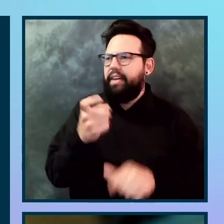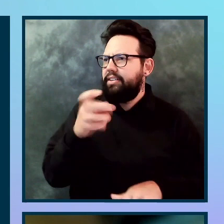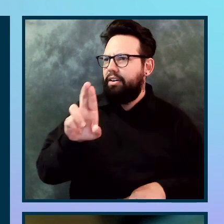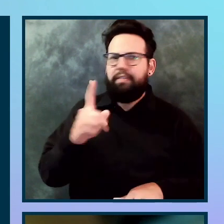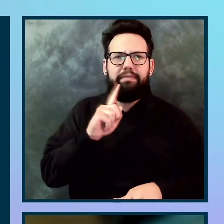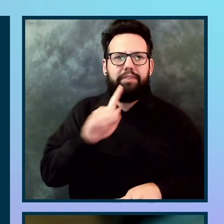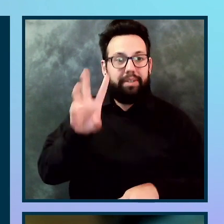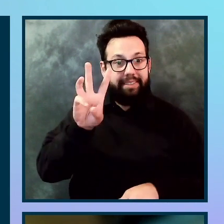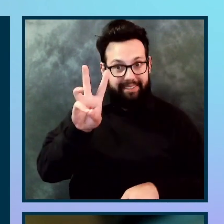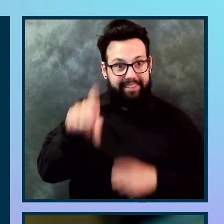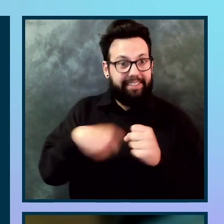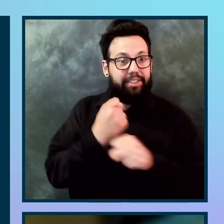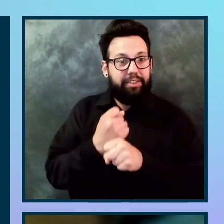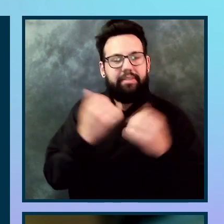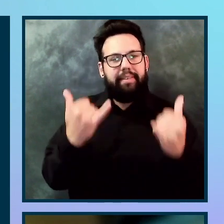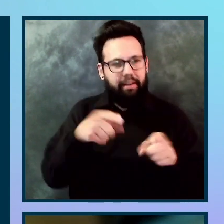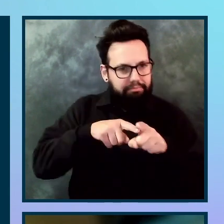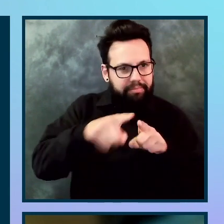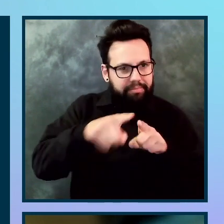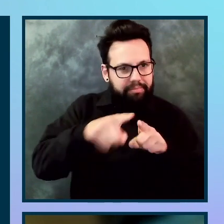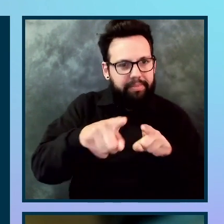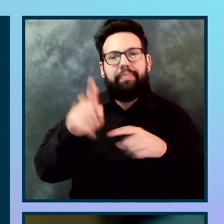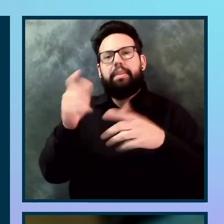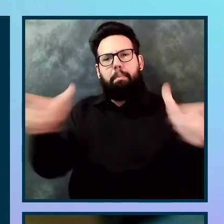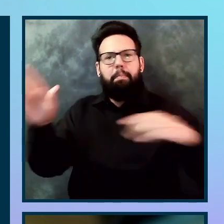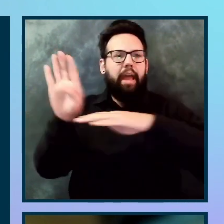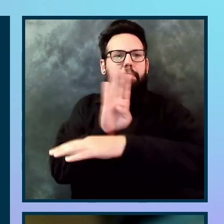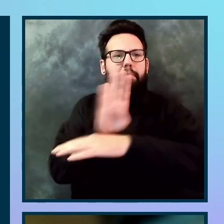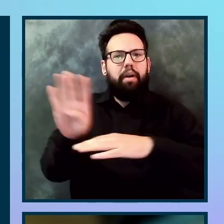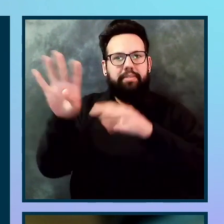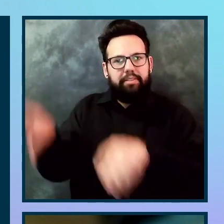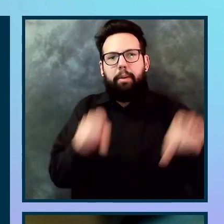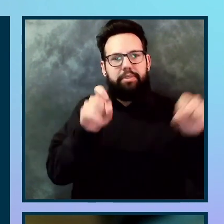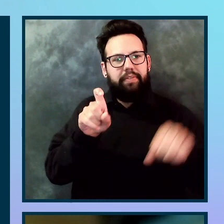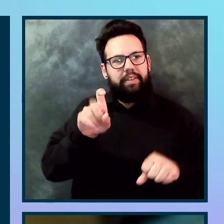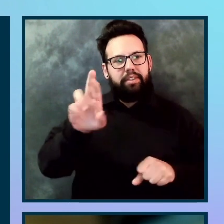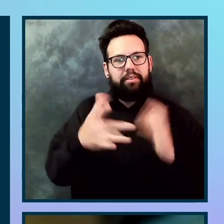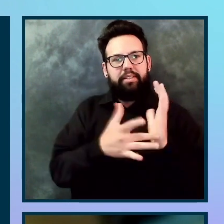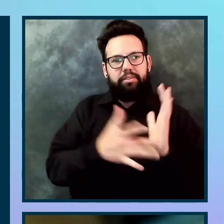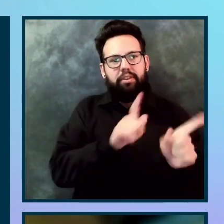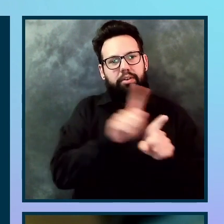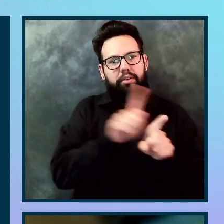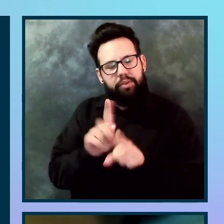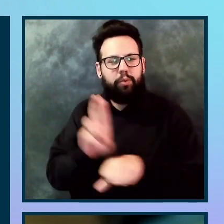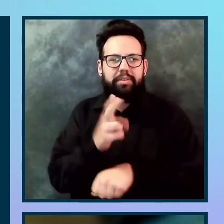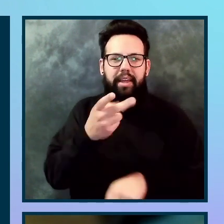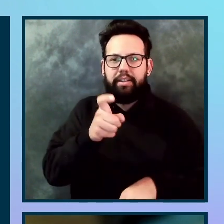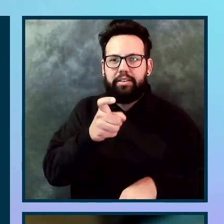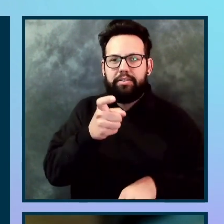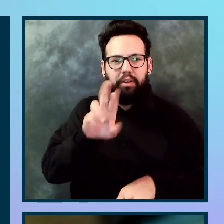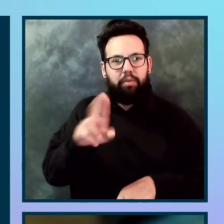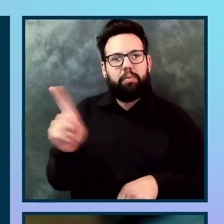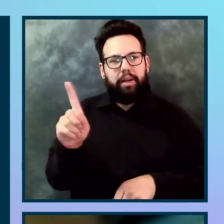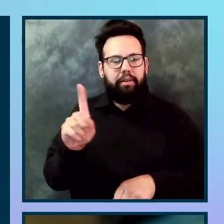years, and I'm currently focused on enterprise adoption of technology, as well as the use of technology in museums and in education. I